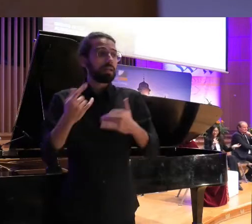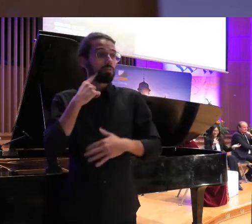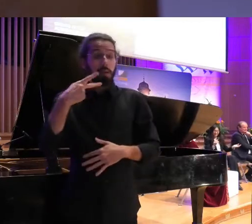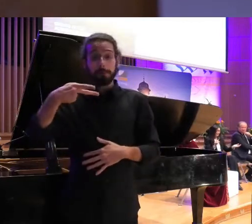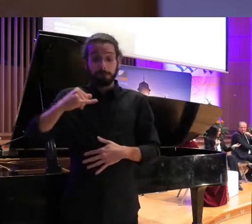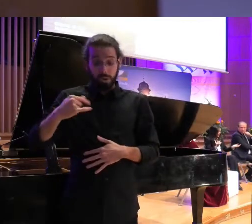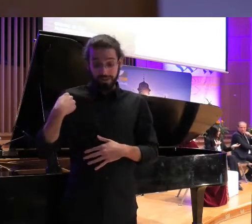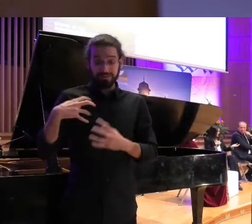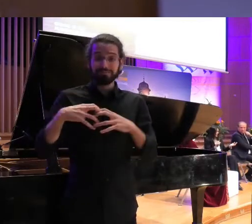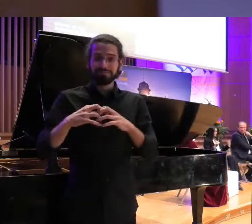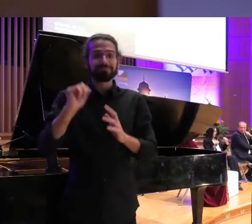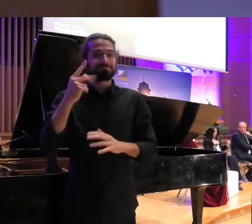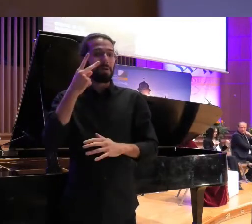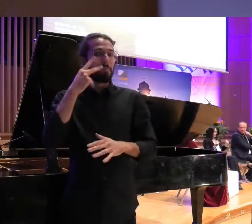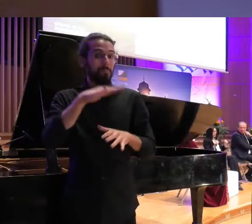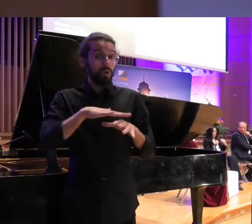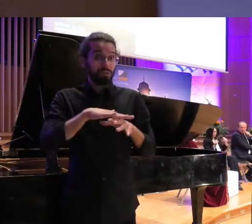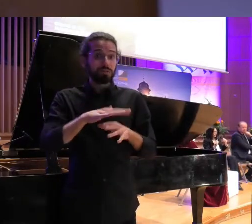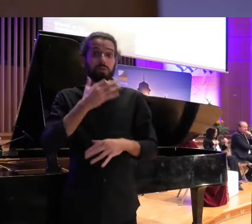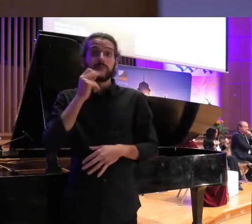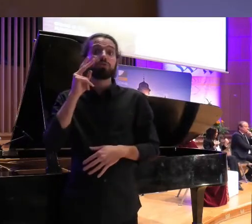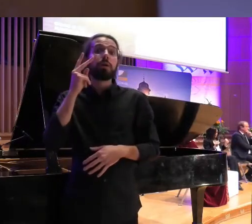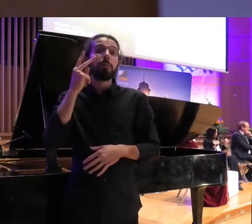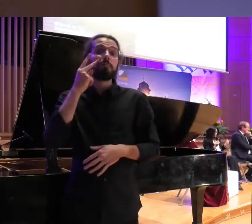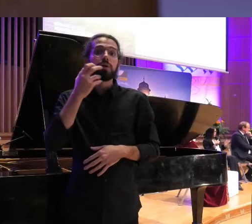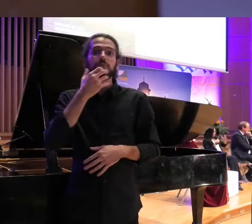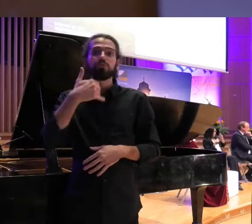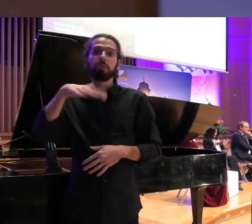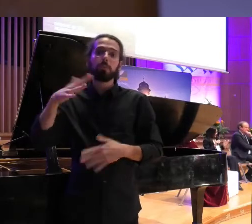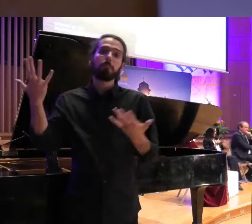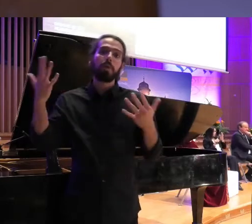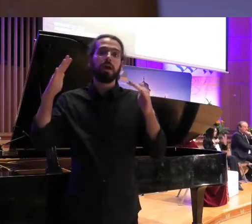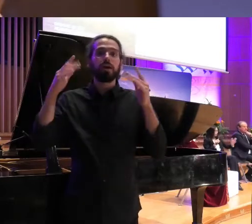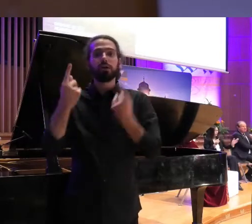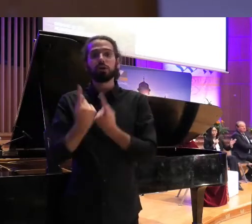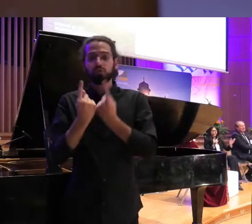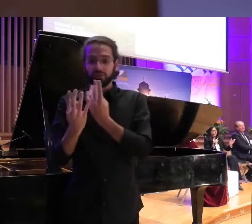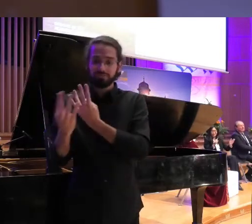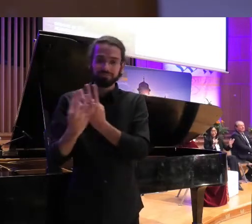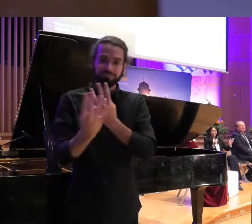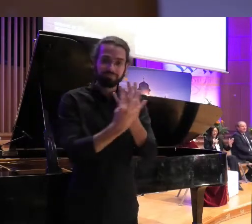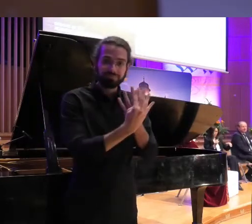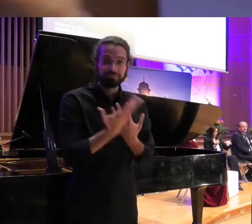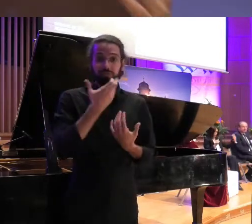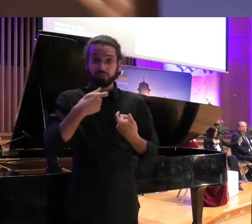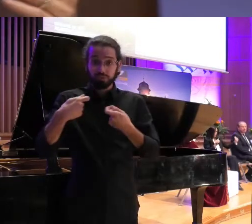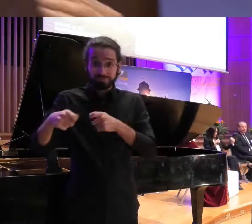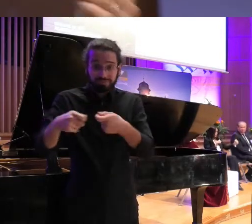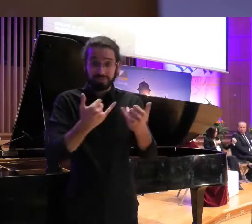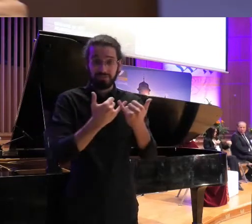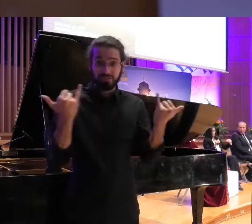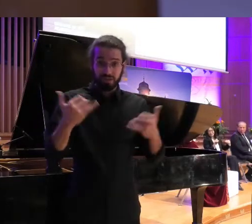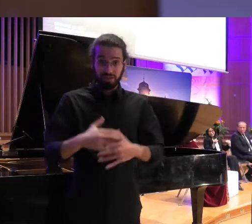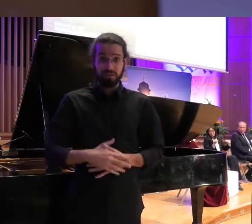Bonn, how Bonn can create more green areas to create a cool corridor when